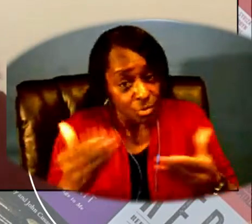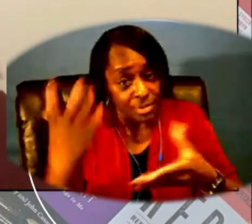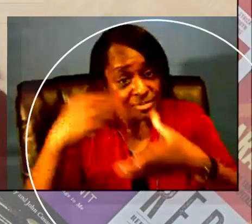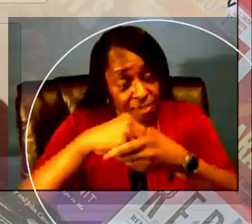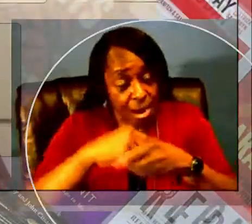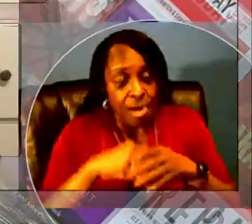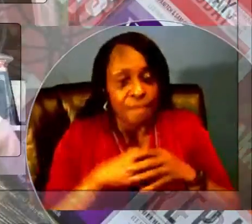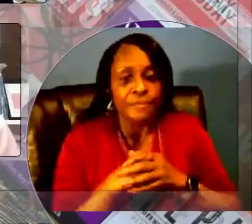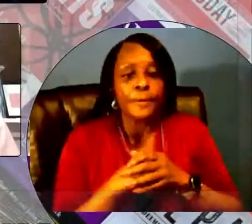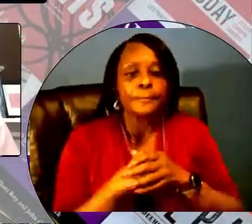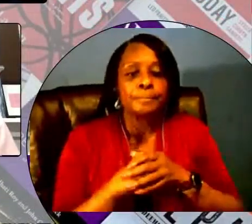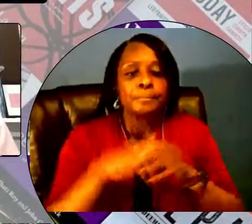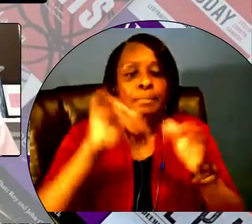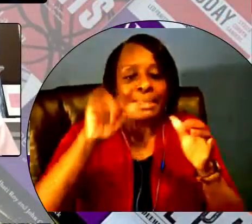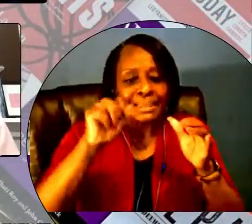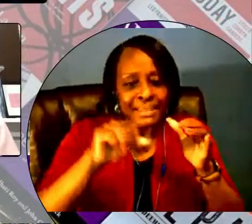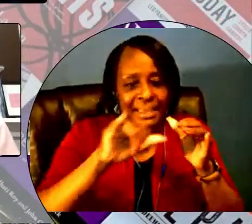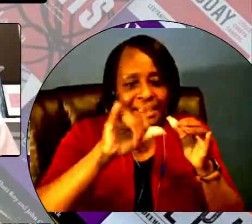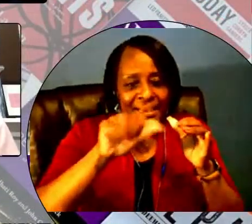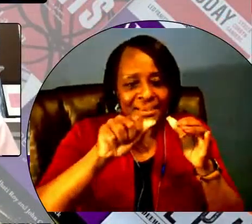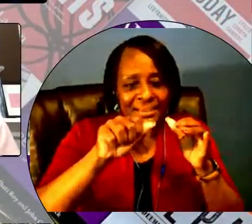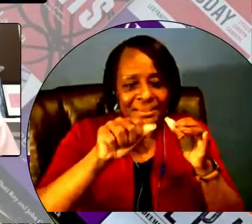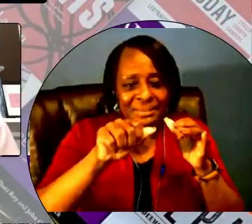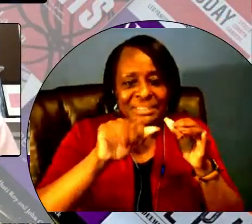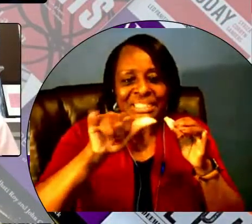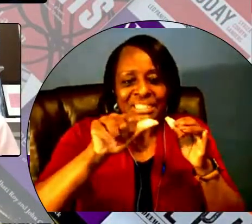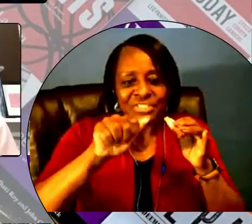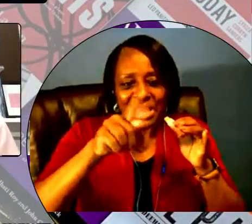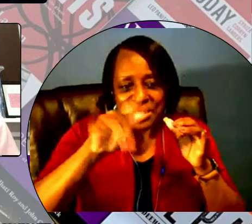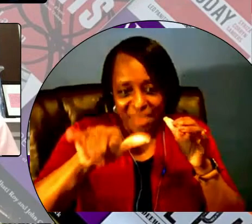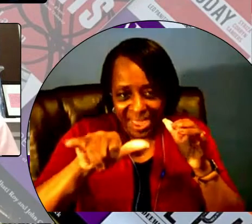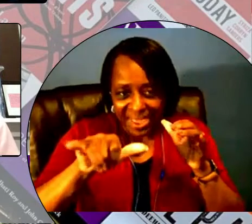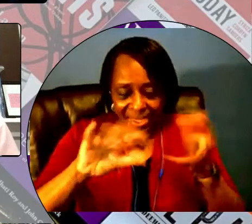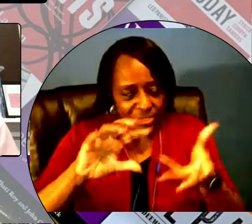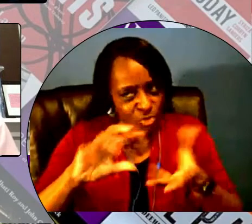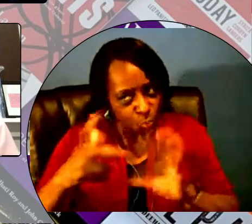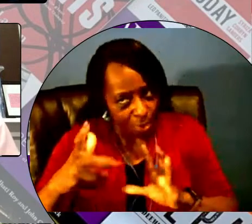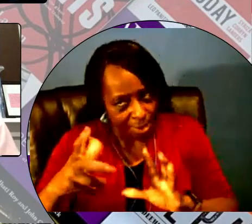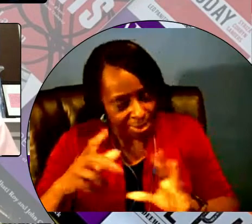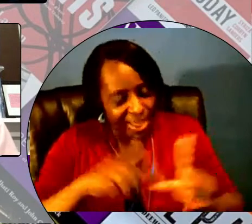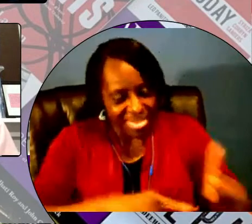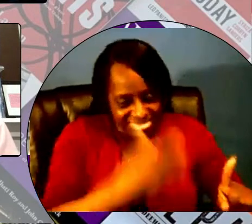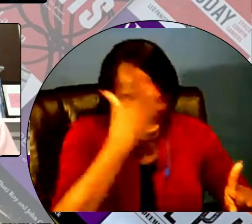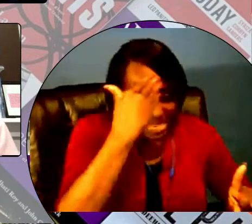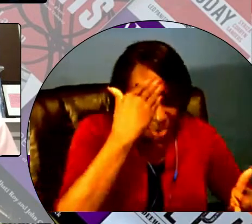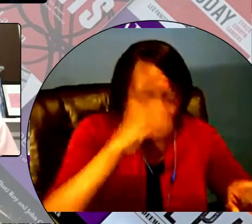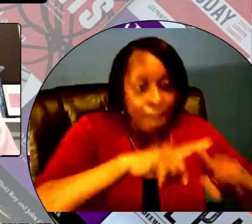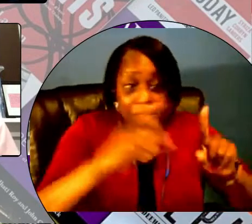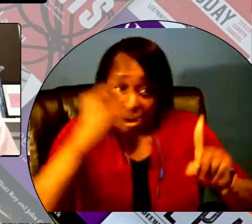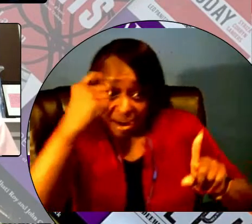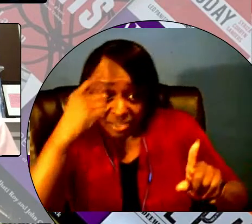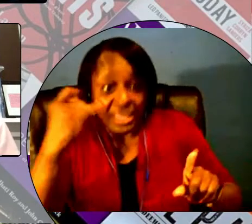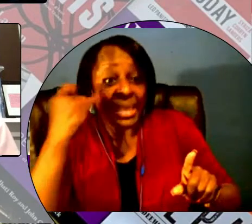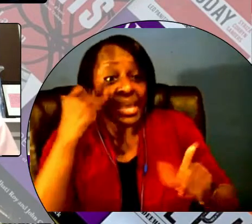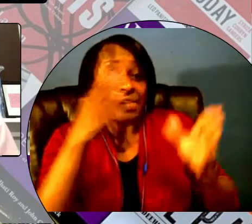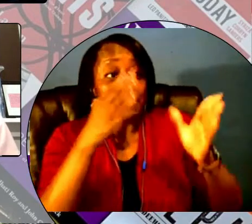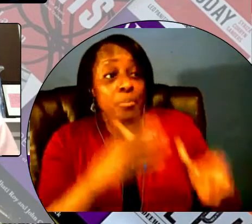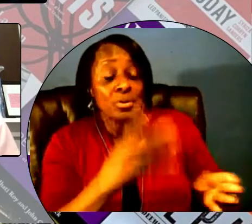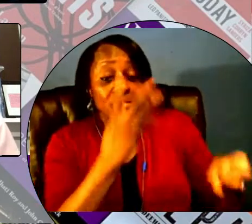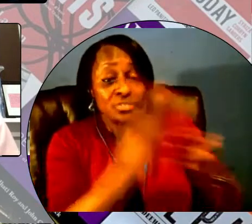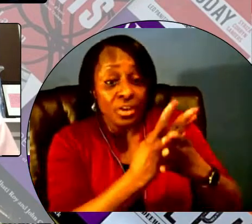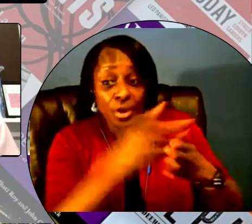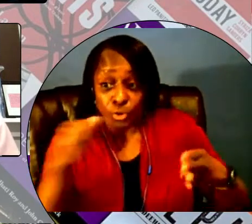Yes, JPay is corrupt, and they know it, but don't underestimate the power of putting money on someone's book and letter